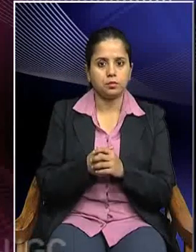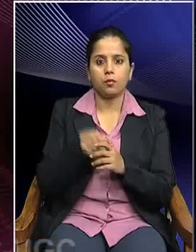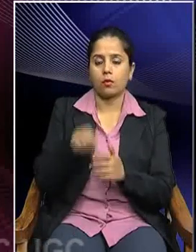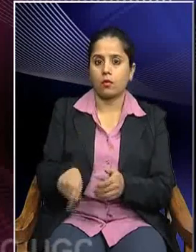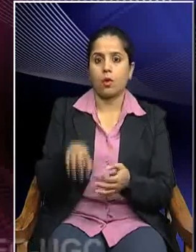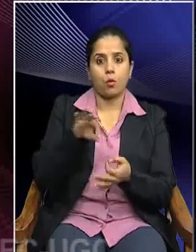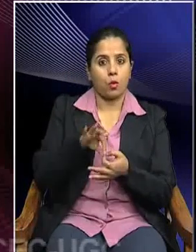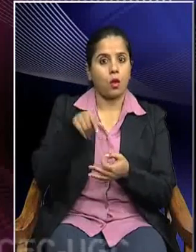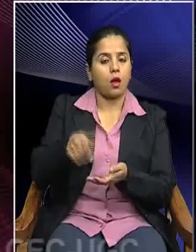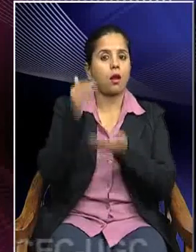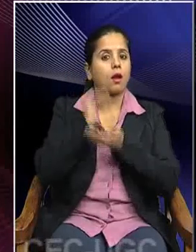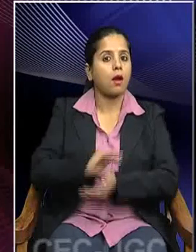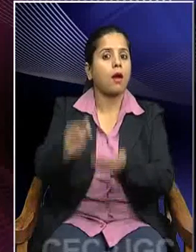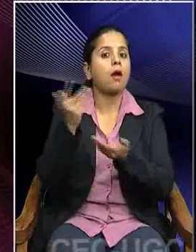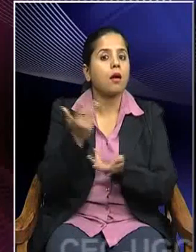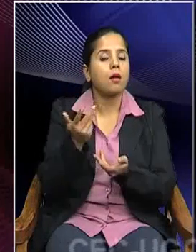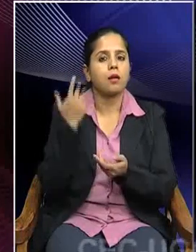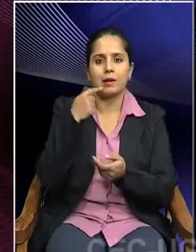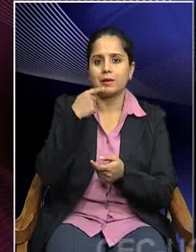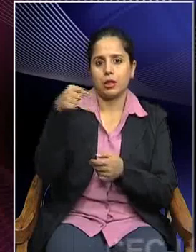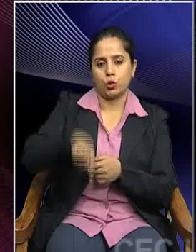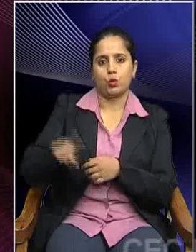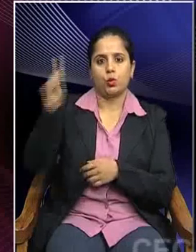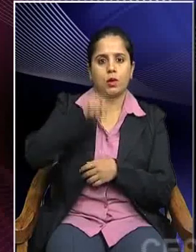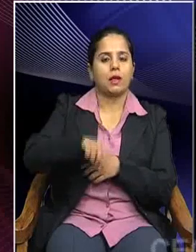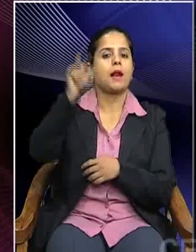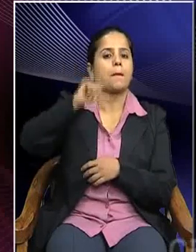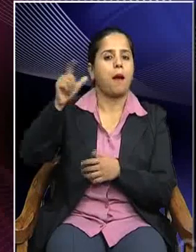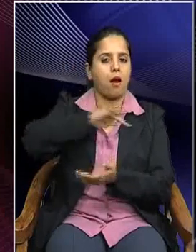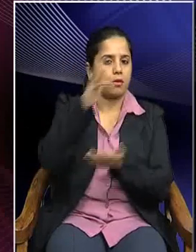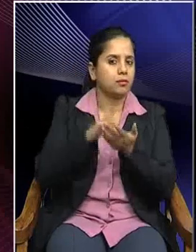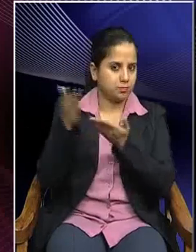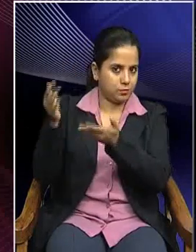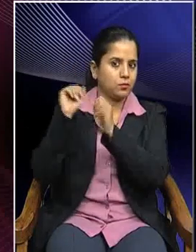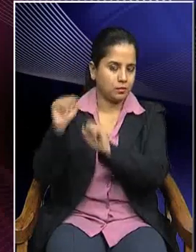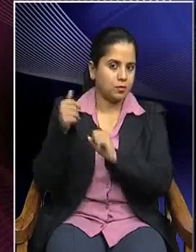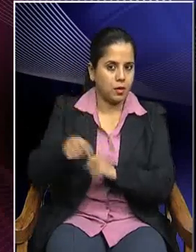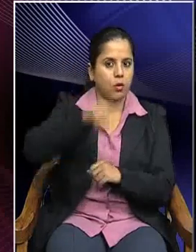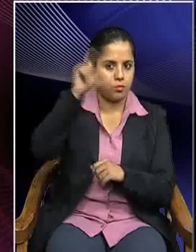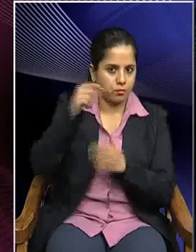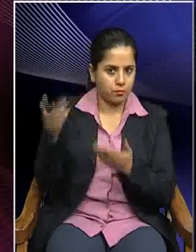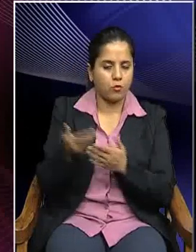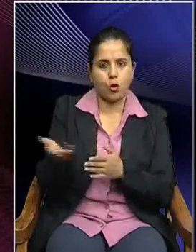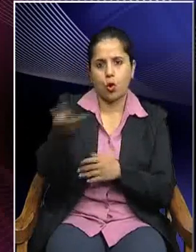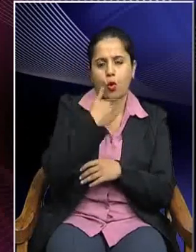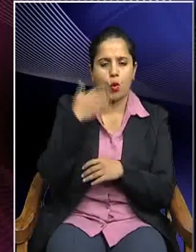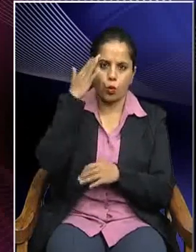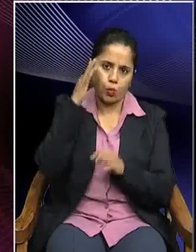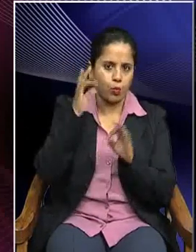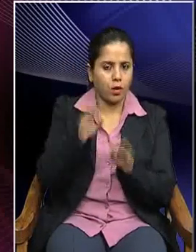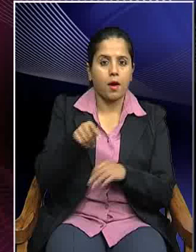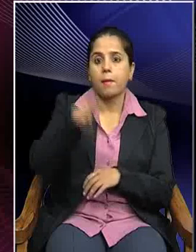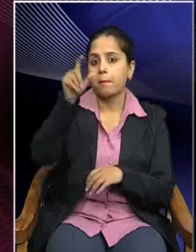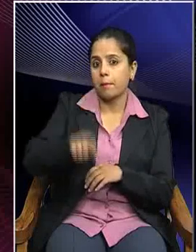Buddha was born in what today is Nepal area, right? And we all know how